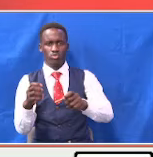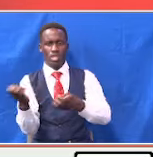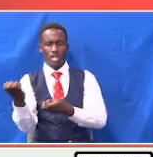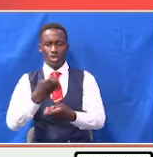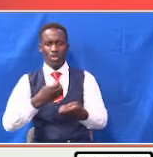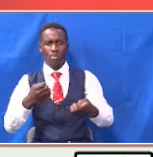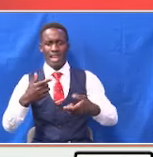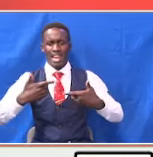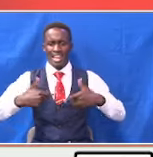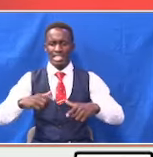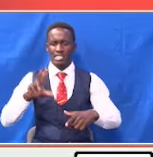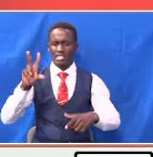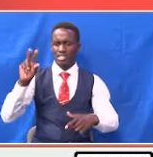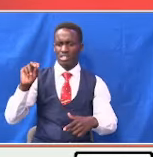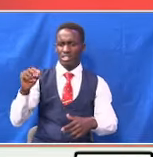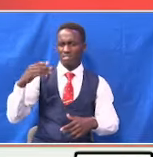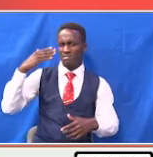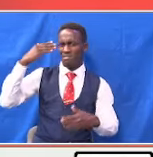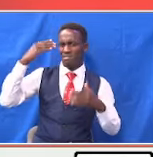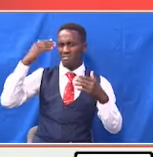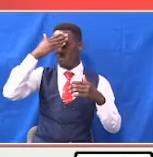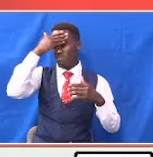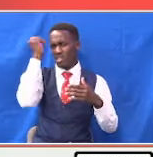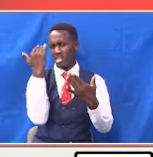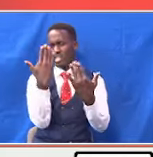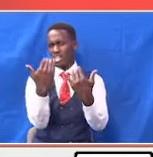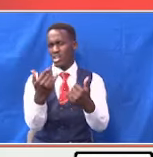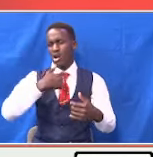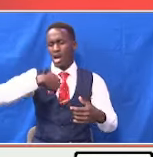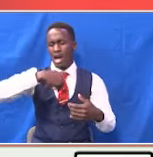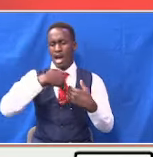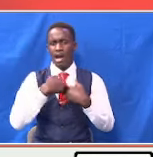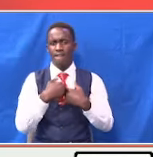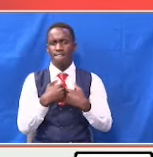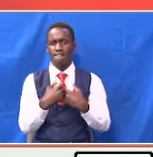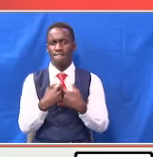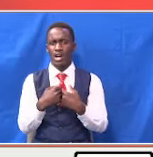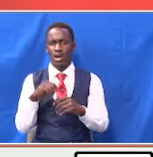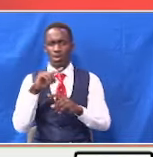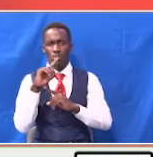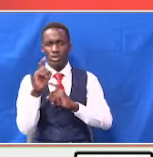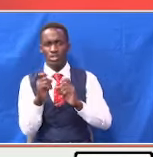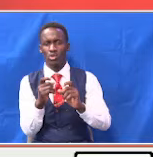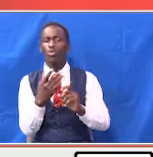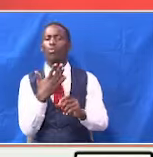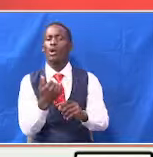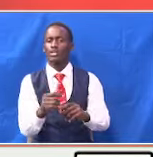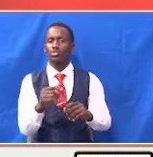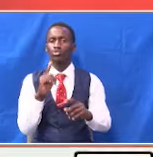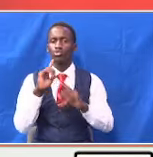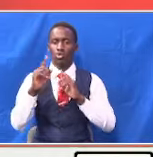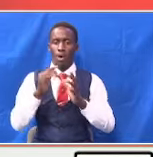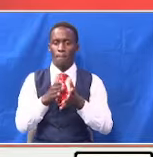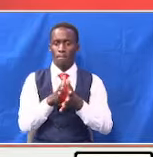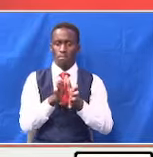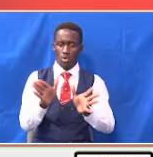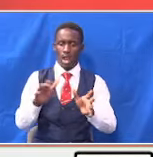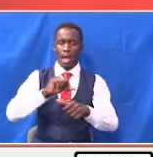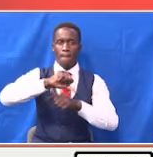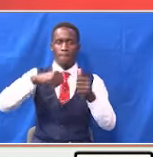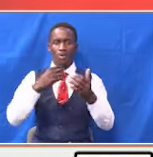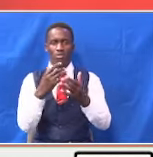not forget, right now we have a question, and I want to talk very broadly about